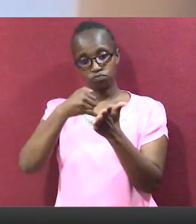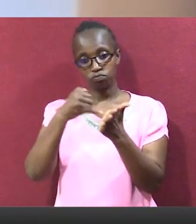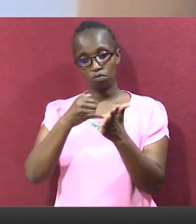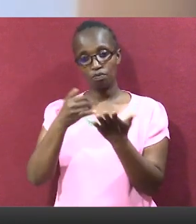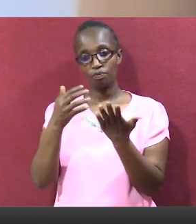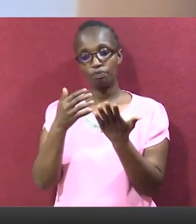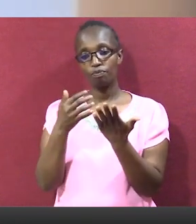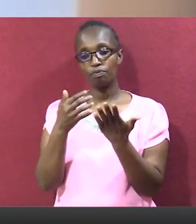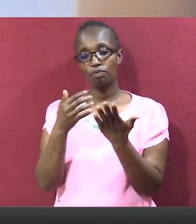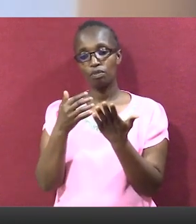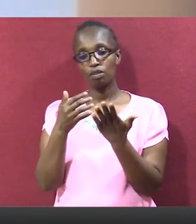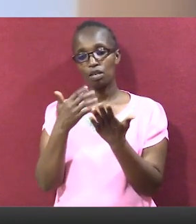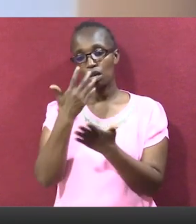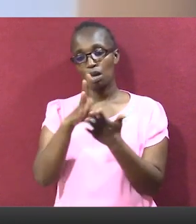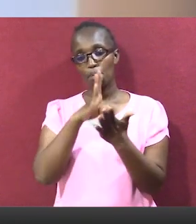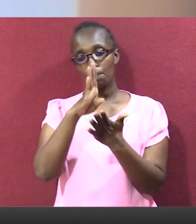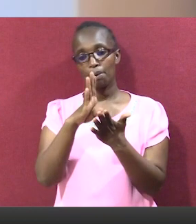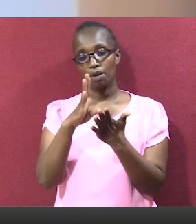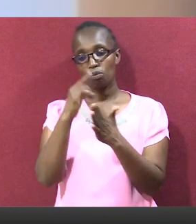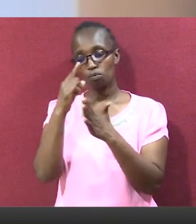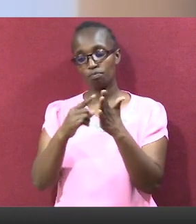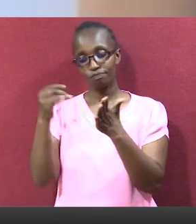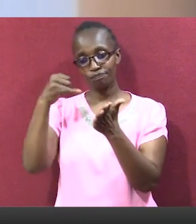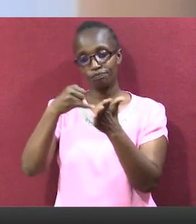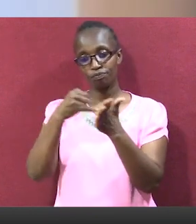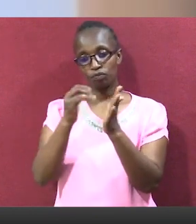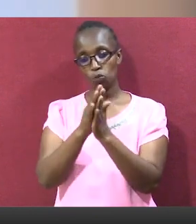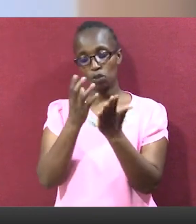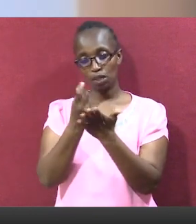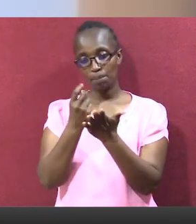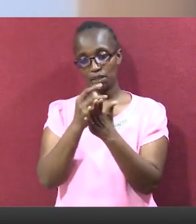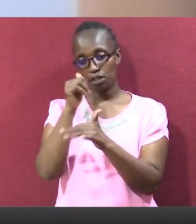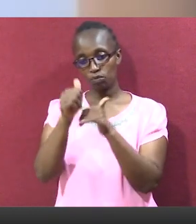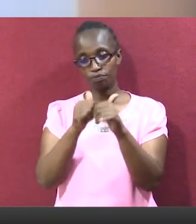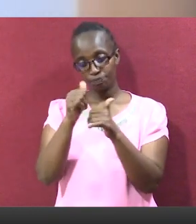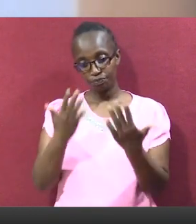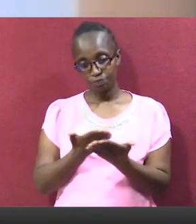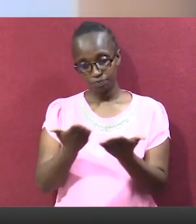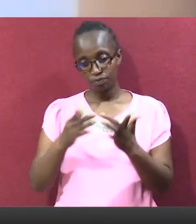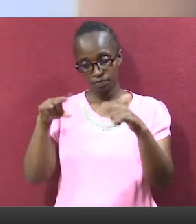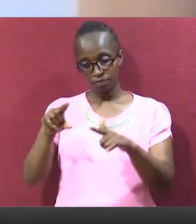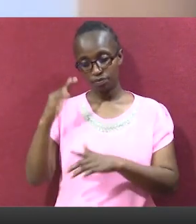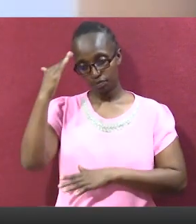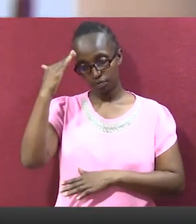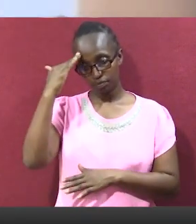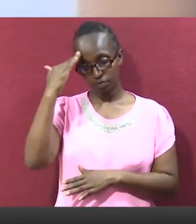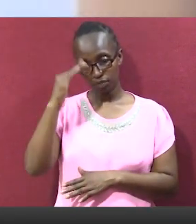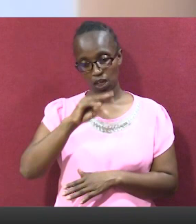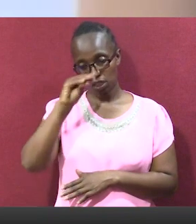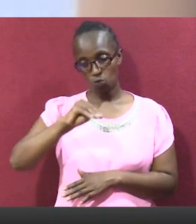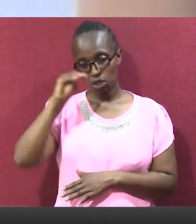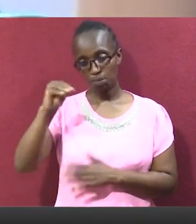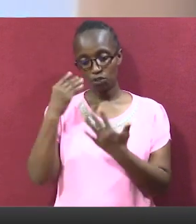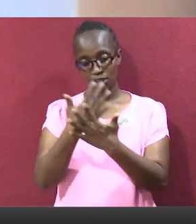right? They're not being rolled out. They will more likely want to put their money on something